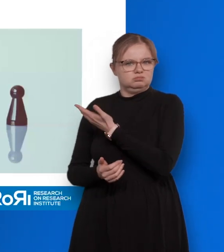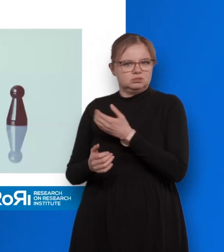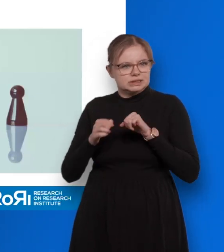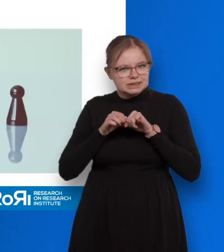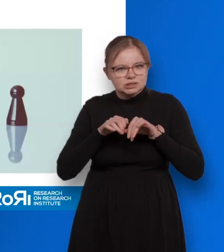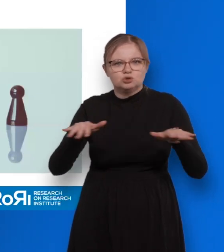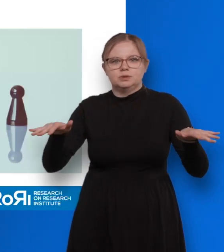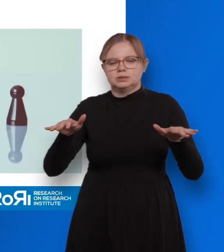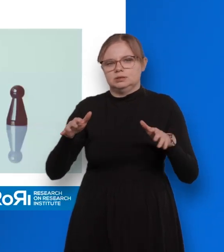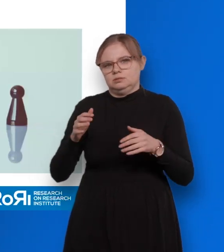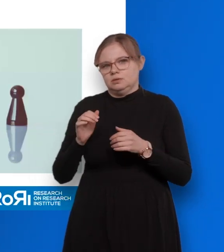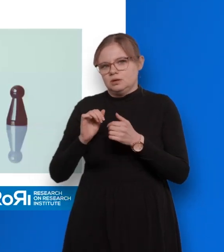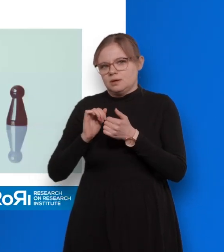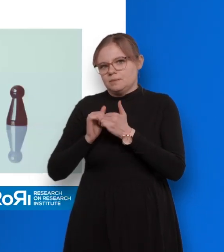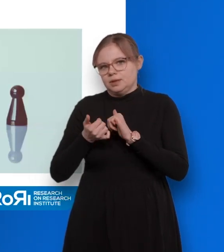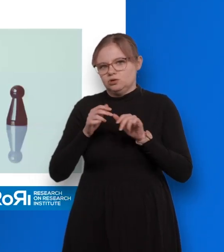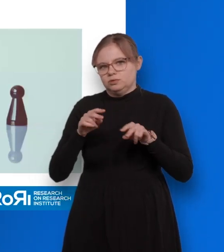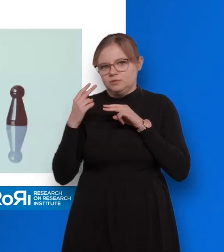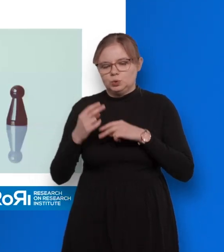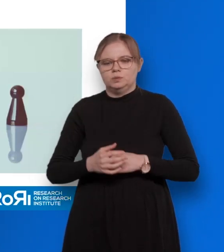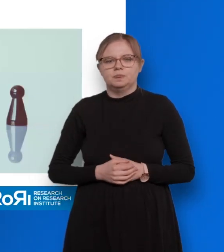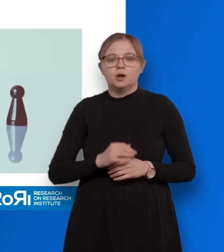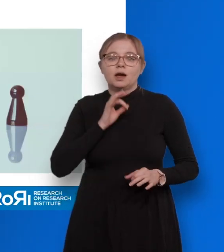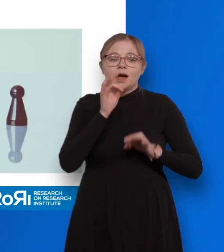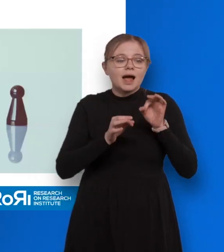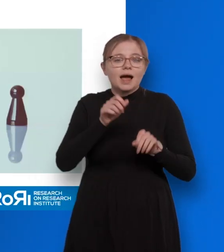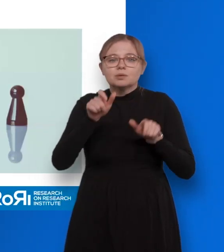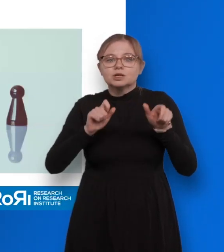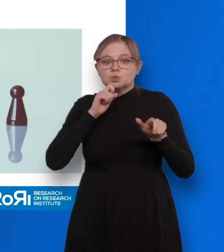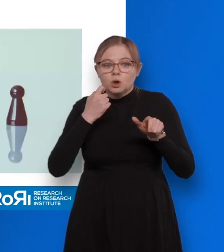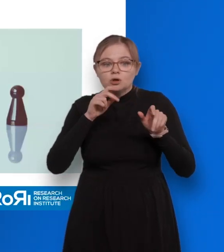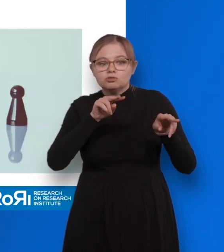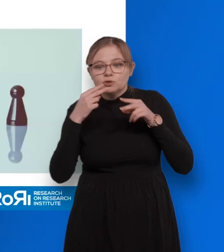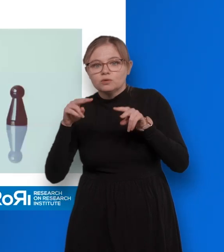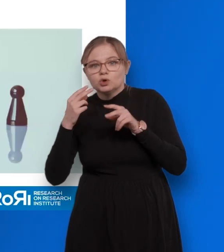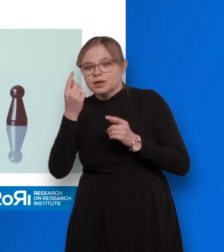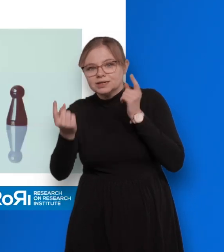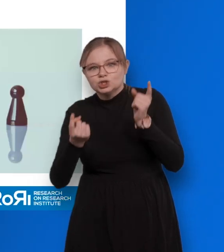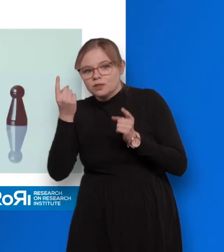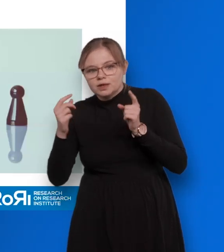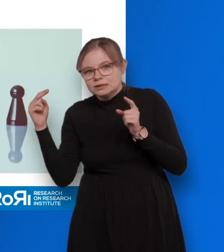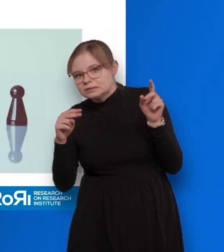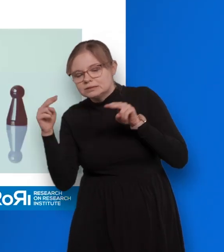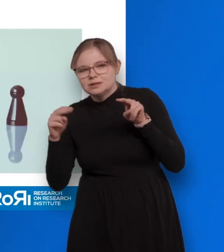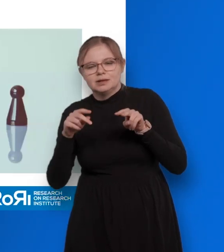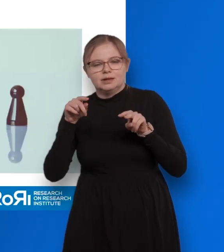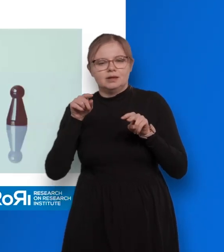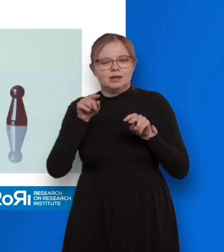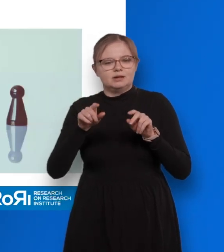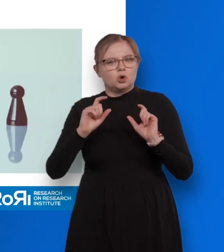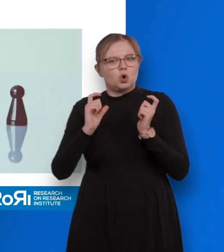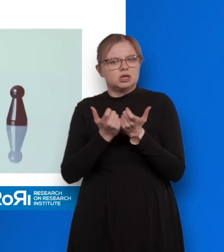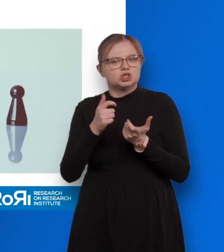review is where the applicants for funding review each other's applications in a